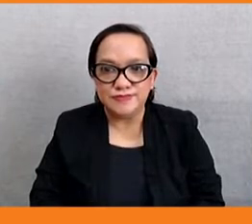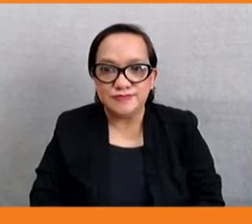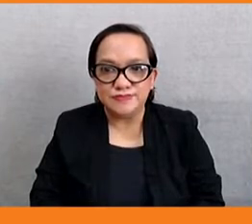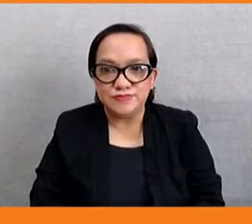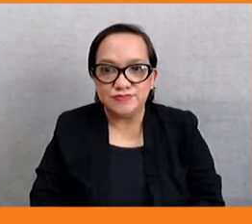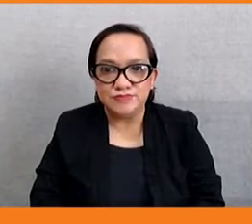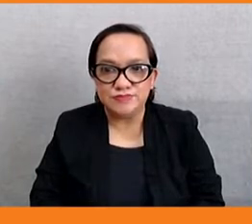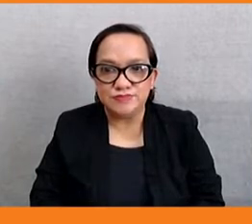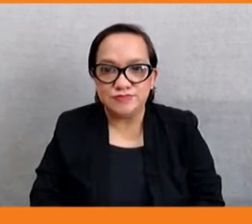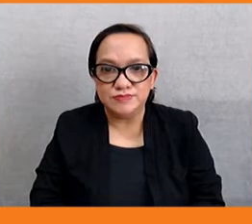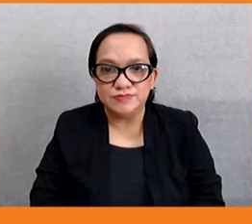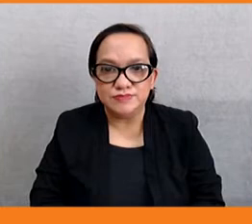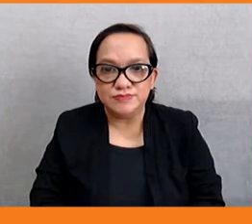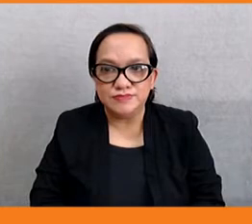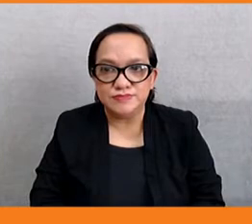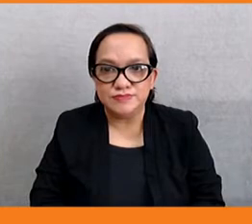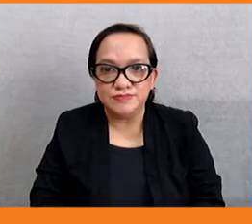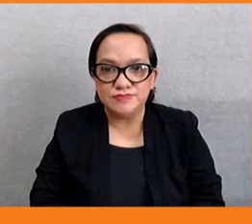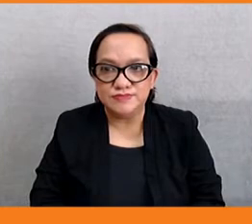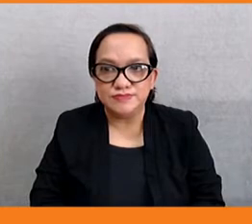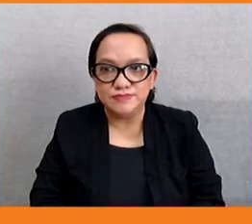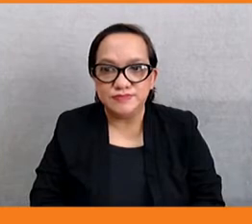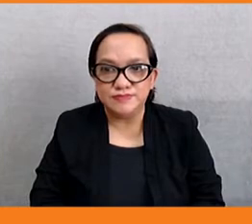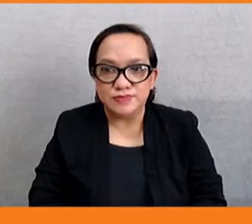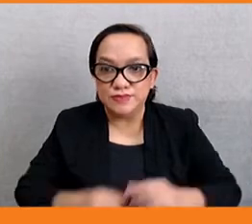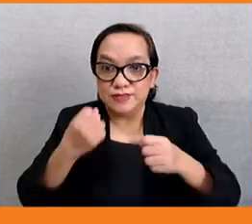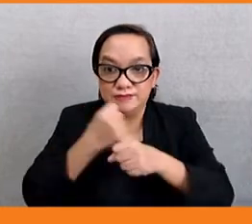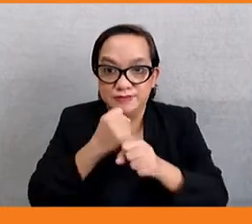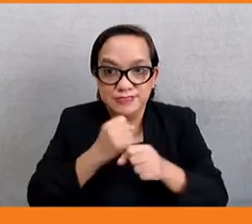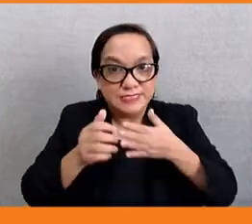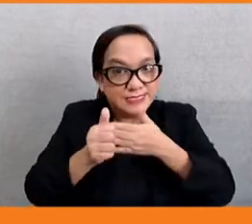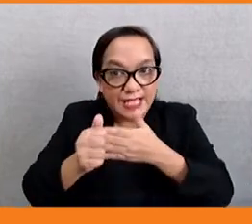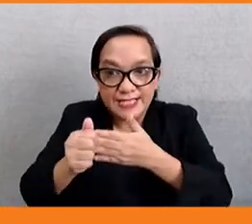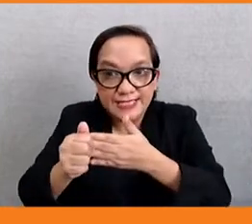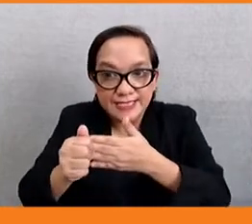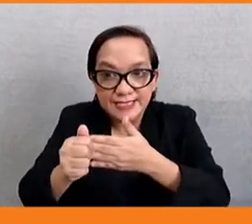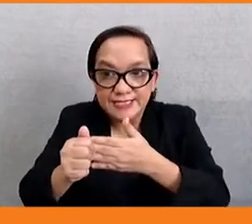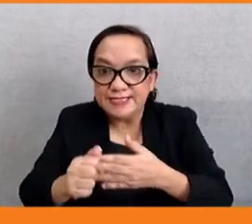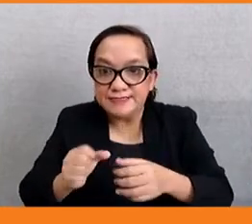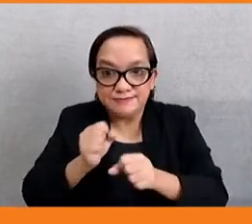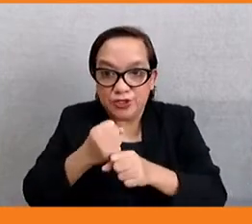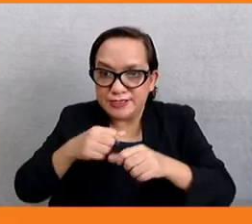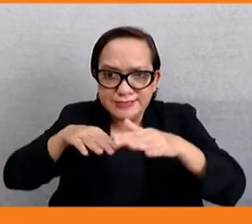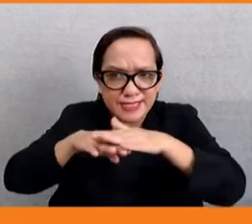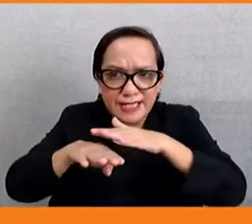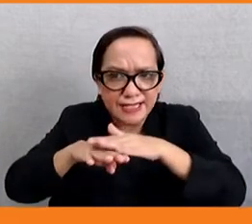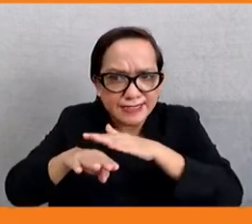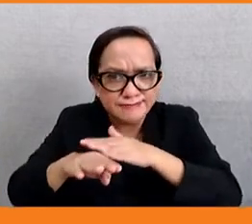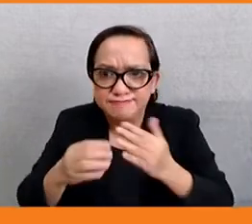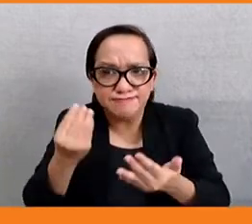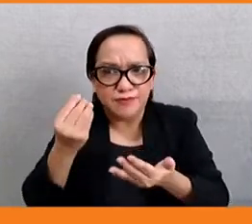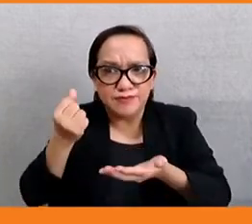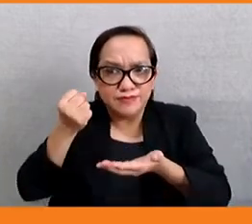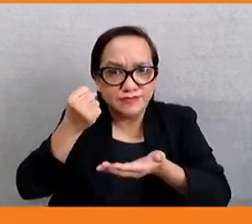in decision-making and leadership, and creating access to economic and productive resources,